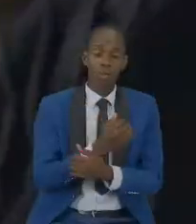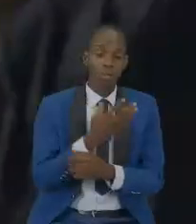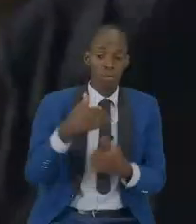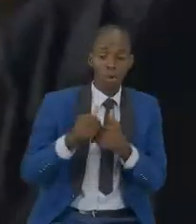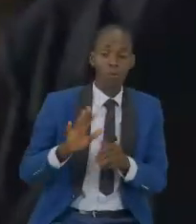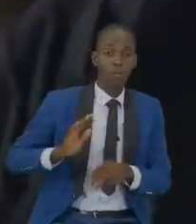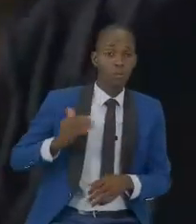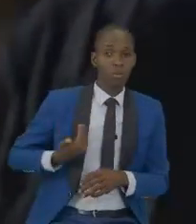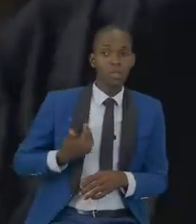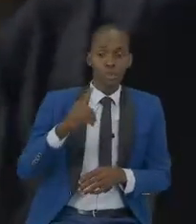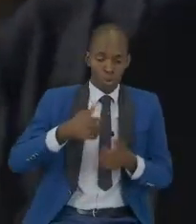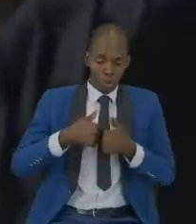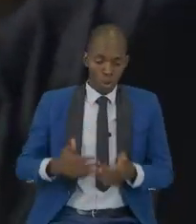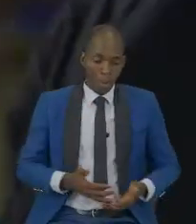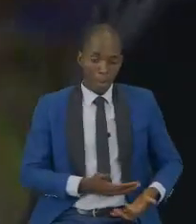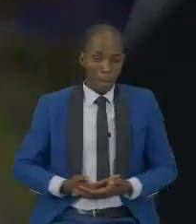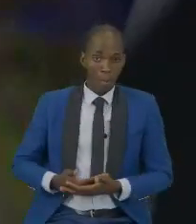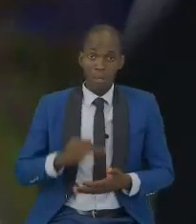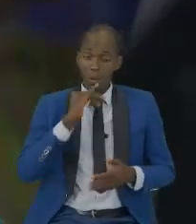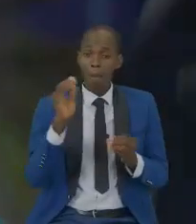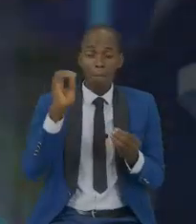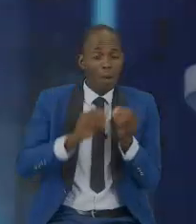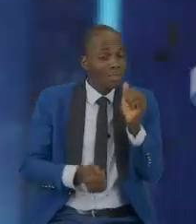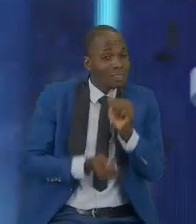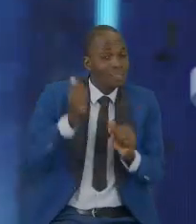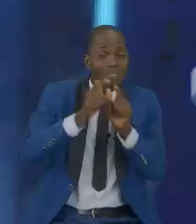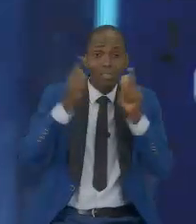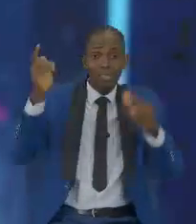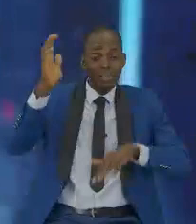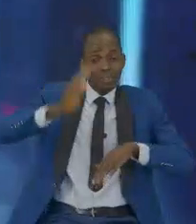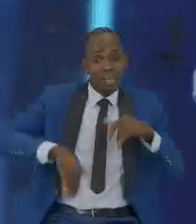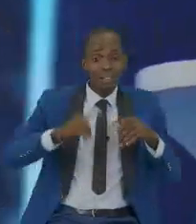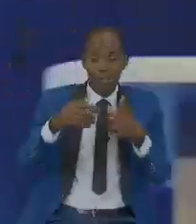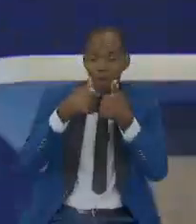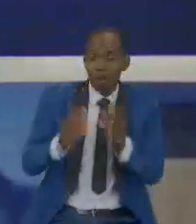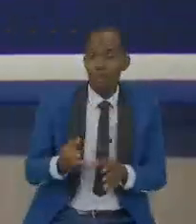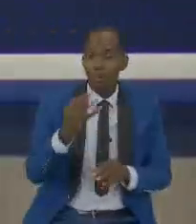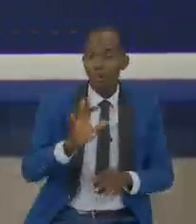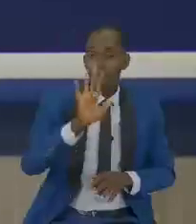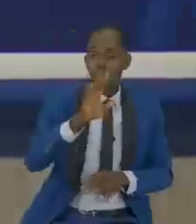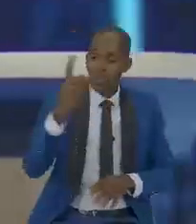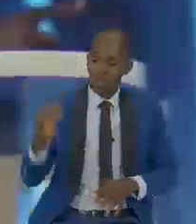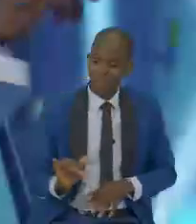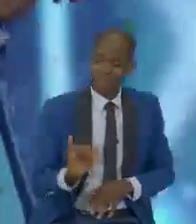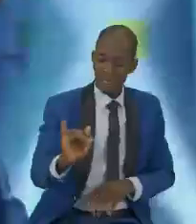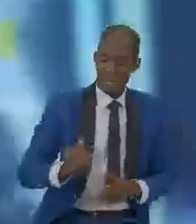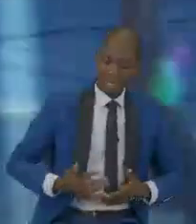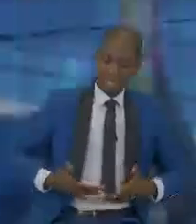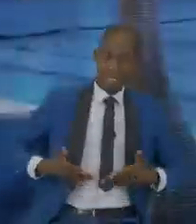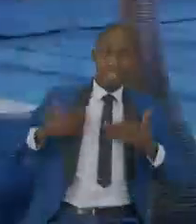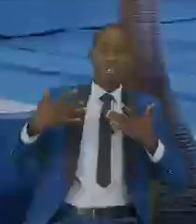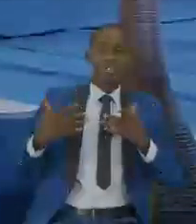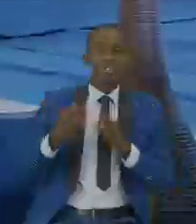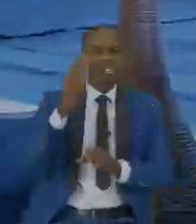pregnancy that you lost is greater than the loss of your eternal soul. If you